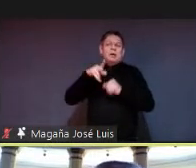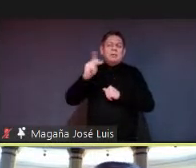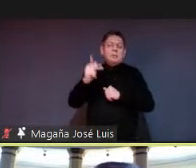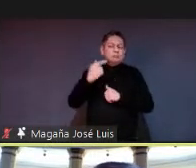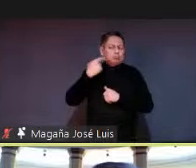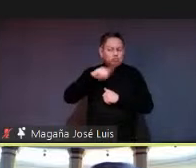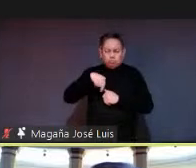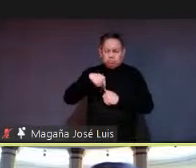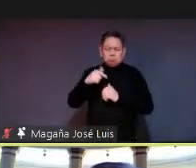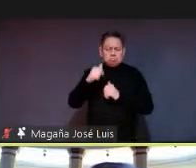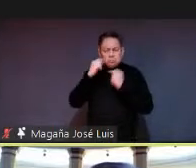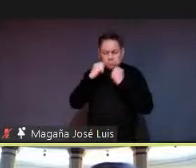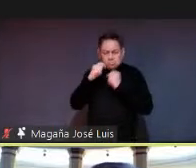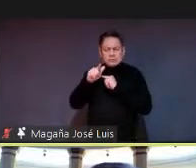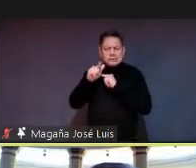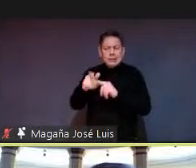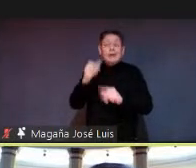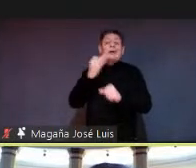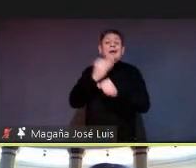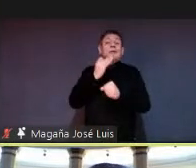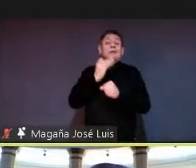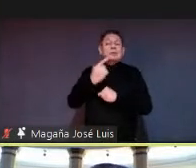are getting the feedback